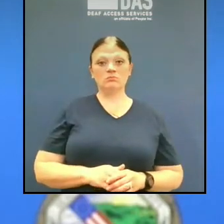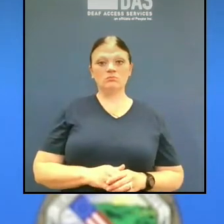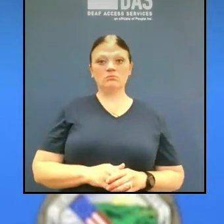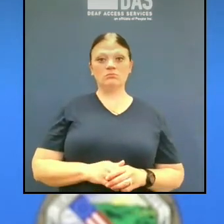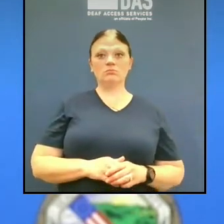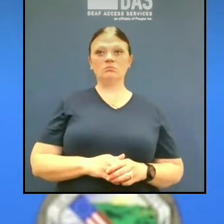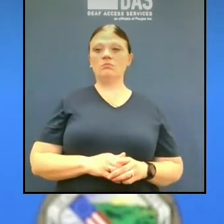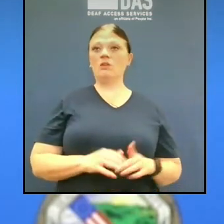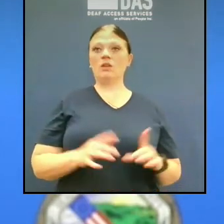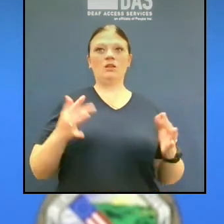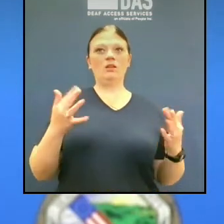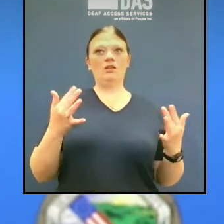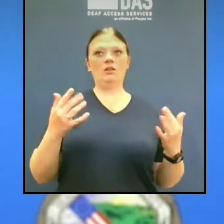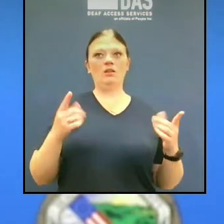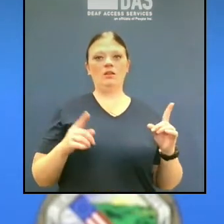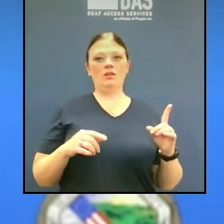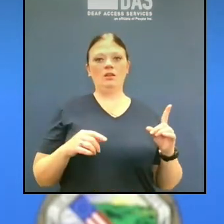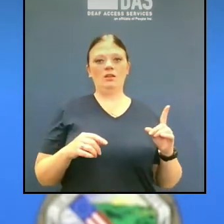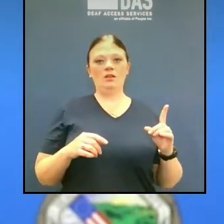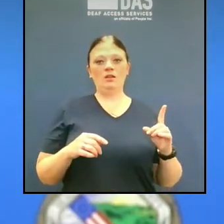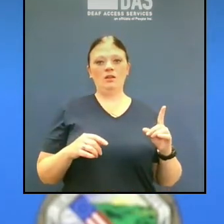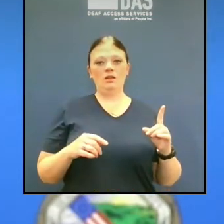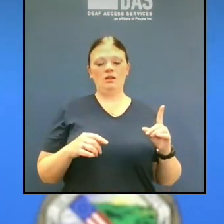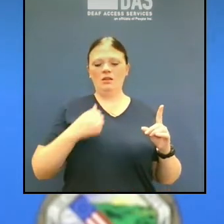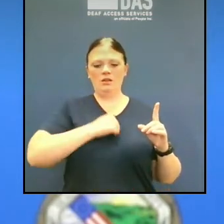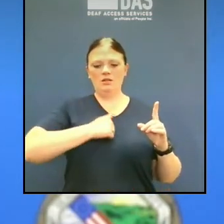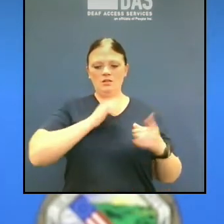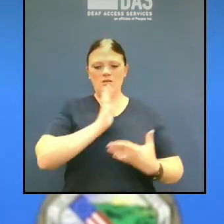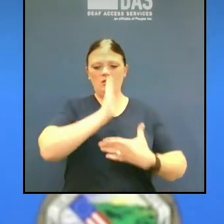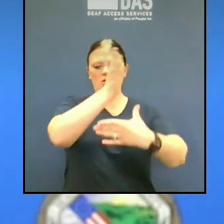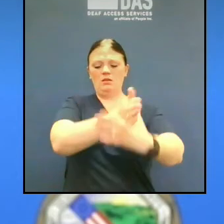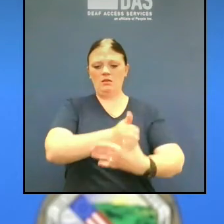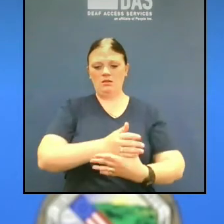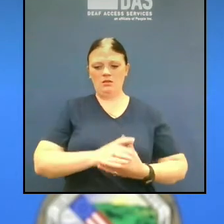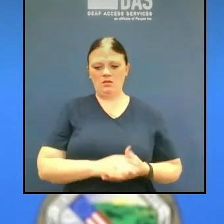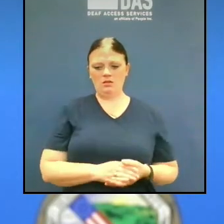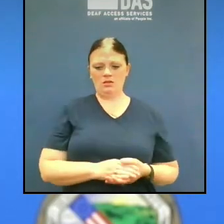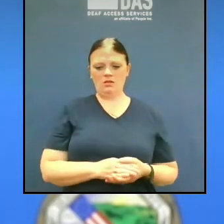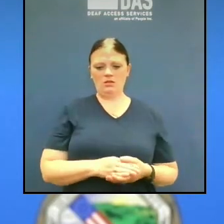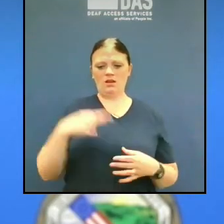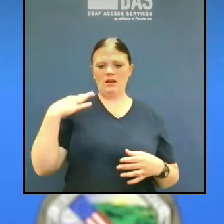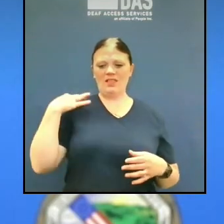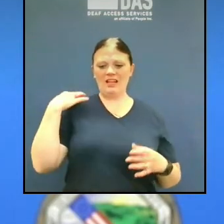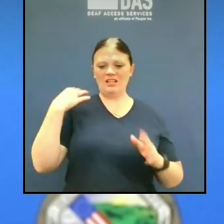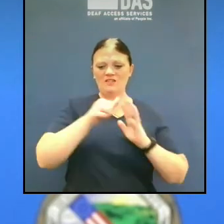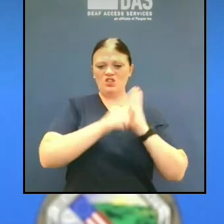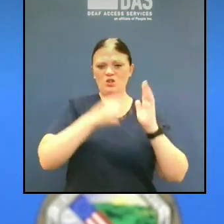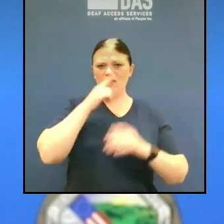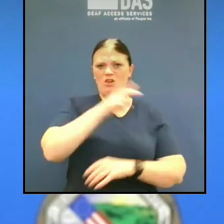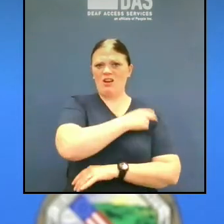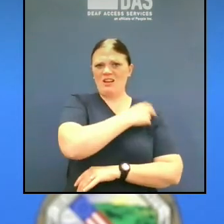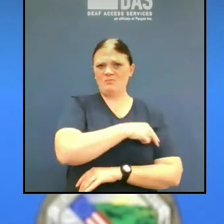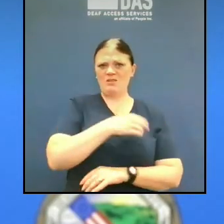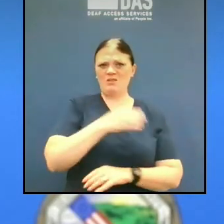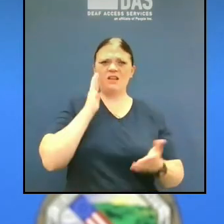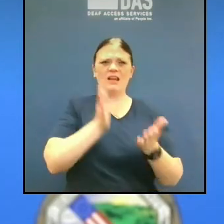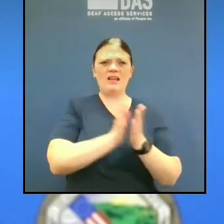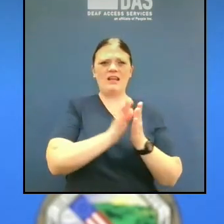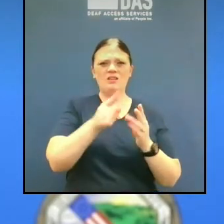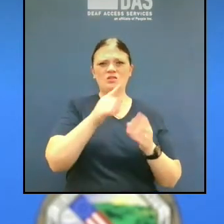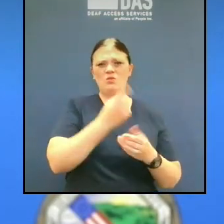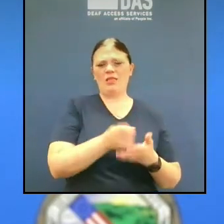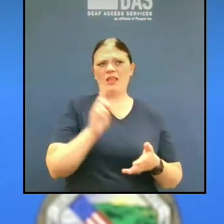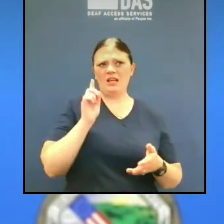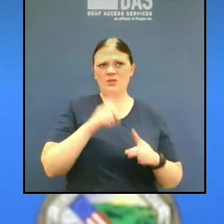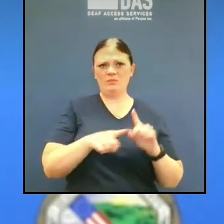Going down Real quick question. I'm sorry to interrupt here. Elective surgeries for hospitals. I know I asked you about this last week,